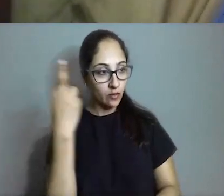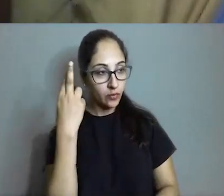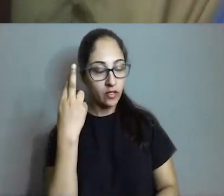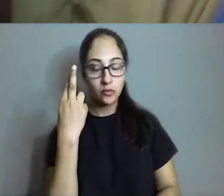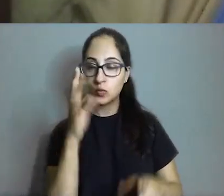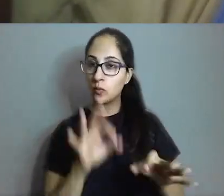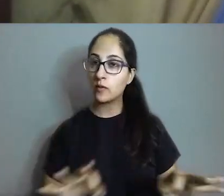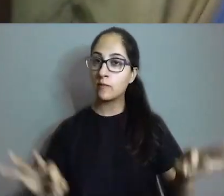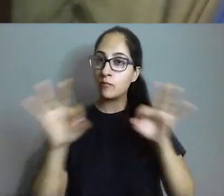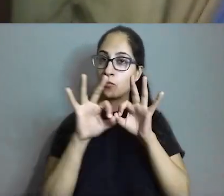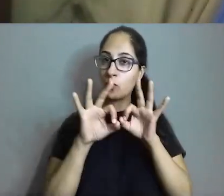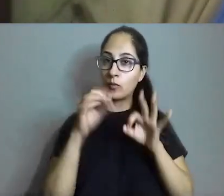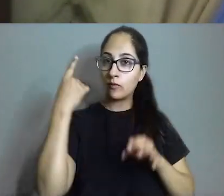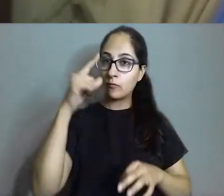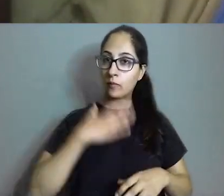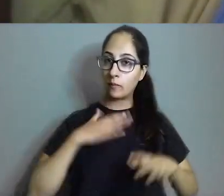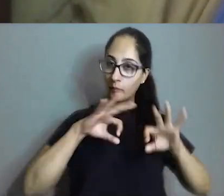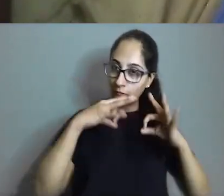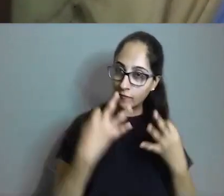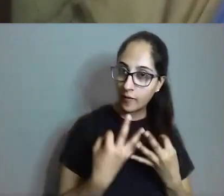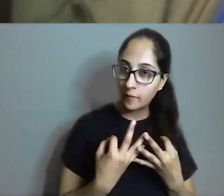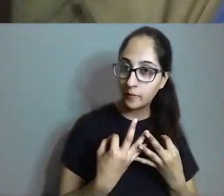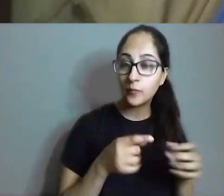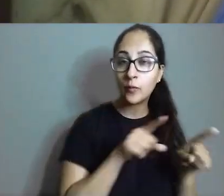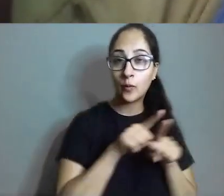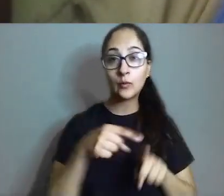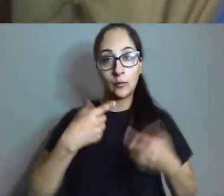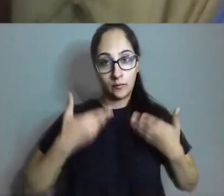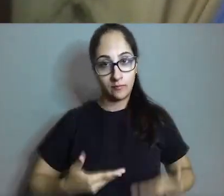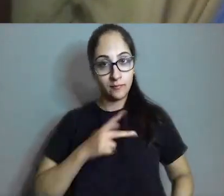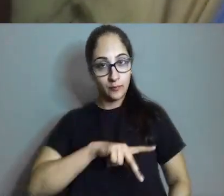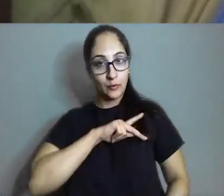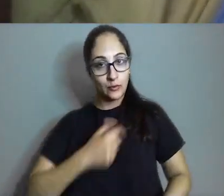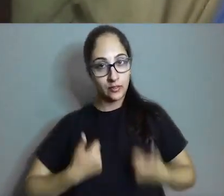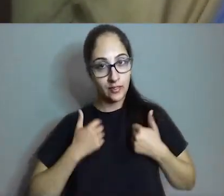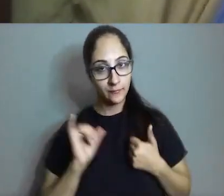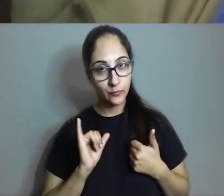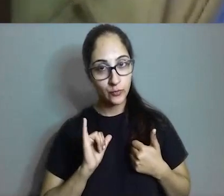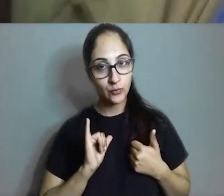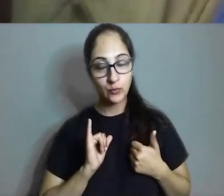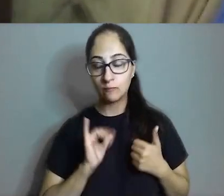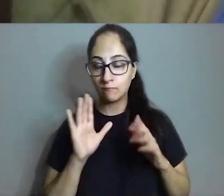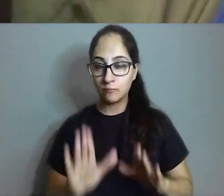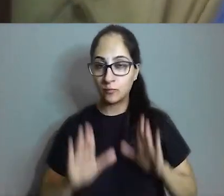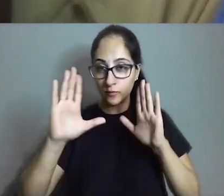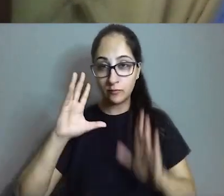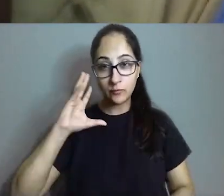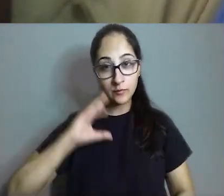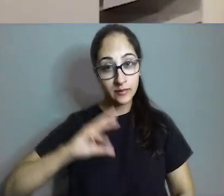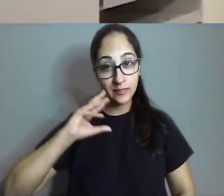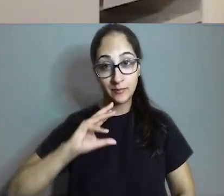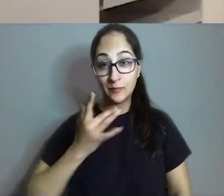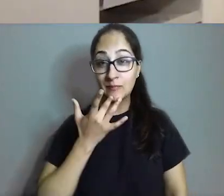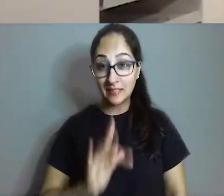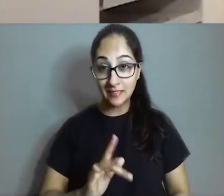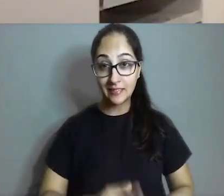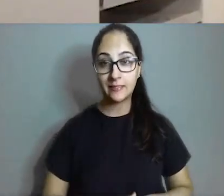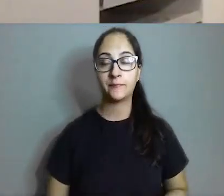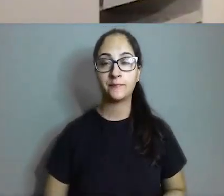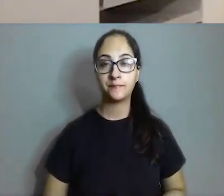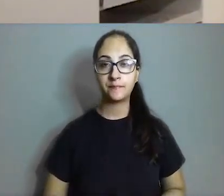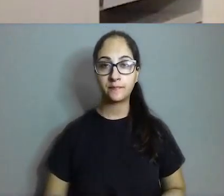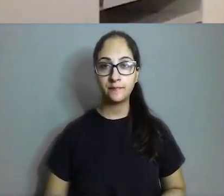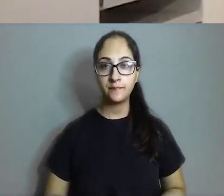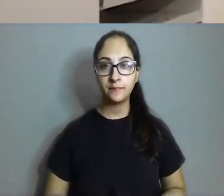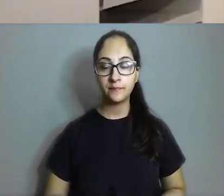Jamaat, and if nothing else, this was the absolute most important musical endeavor that I would ever have an opportunity to be a part of. Our first couple